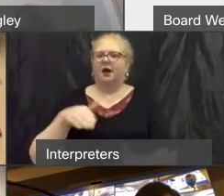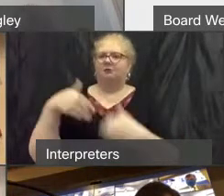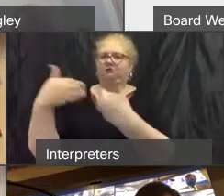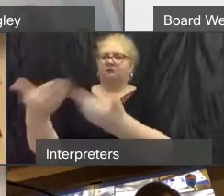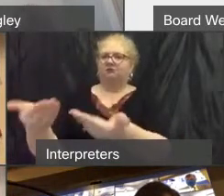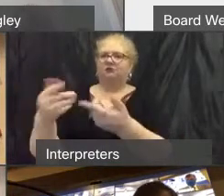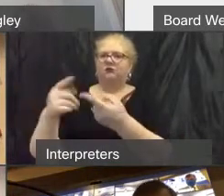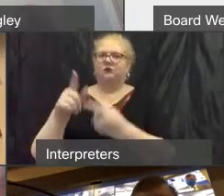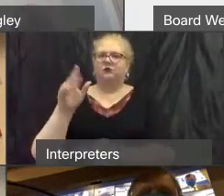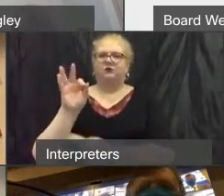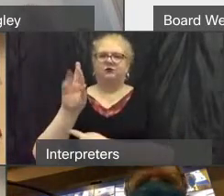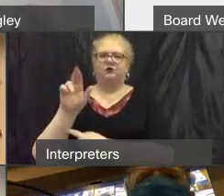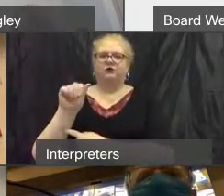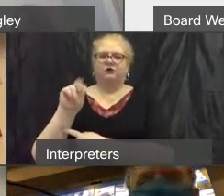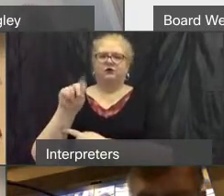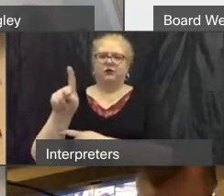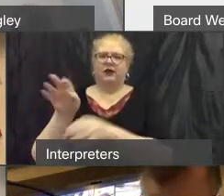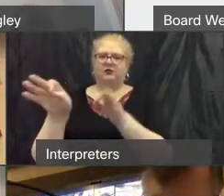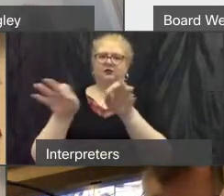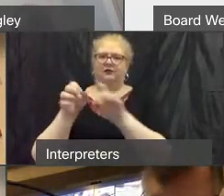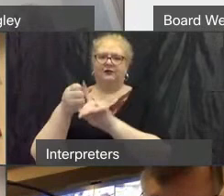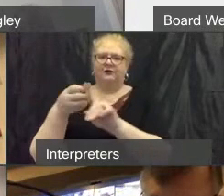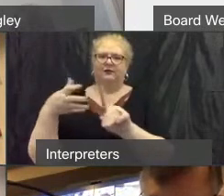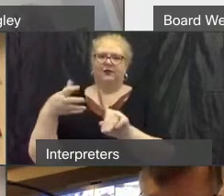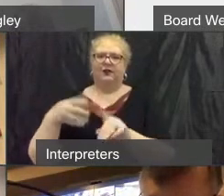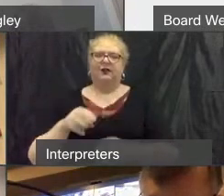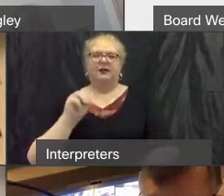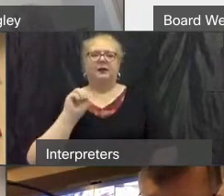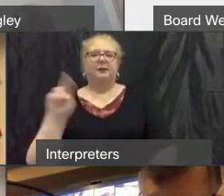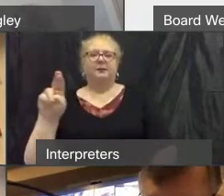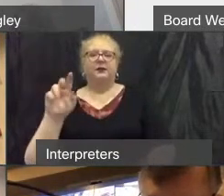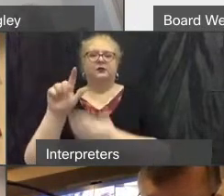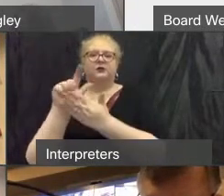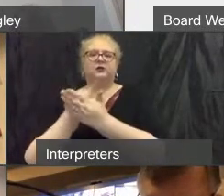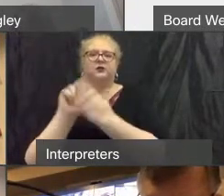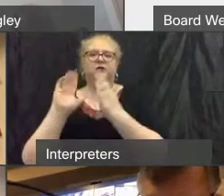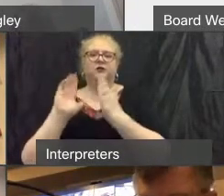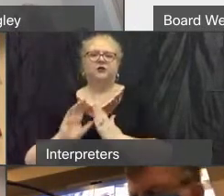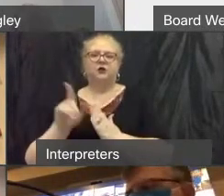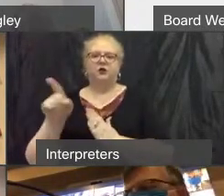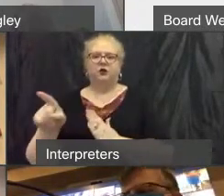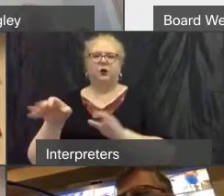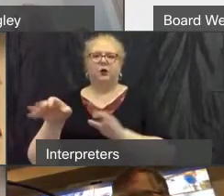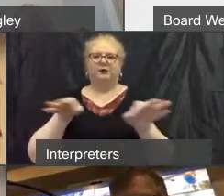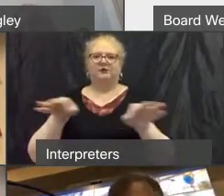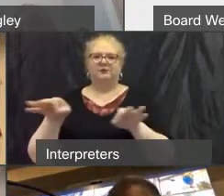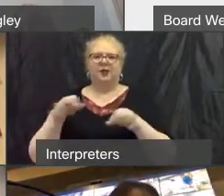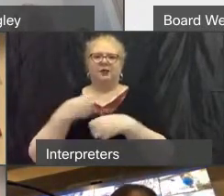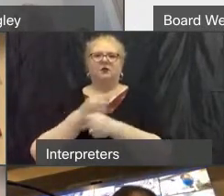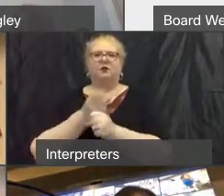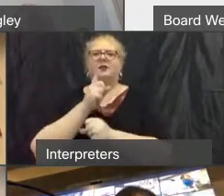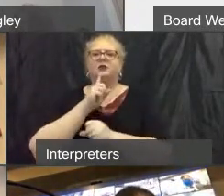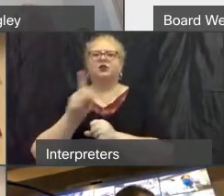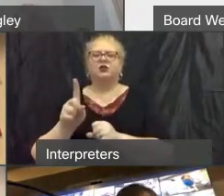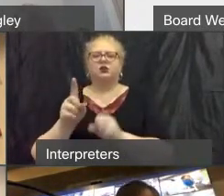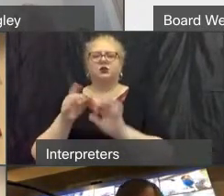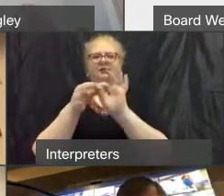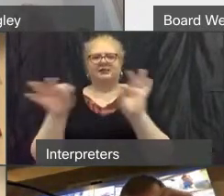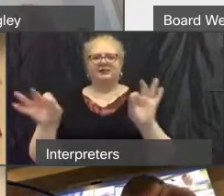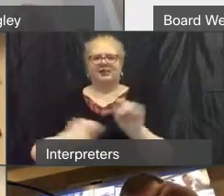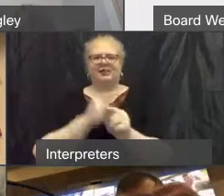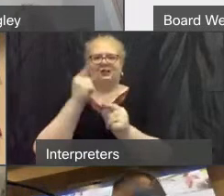Frank, you want to define it? Mr. Attorney, if you explain that, just want to make sure stated correctly.